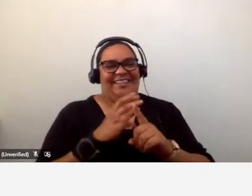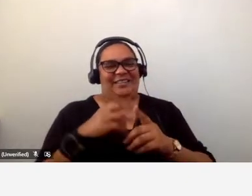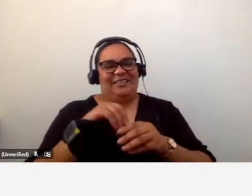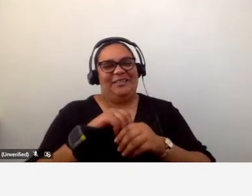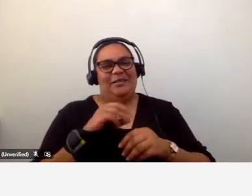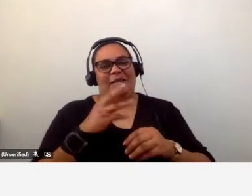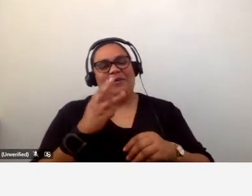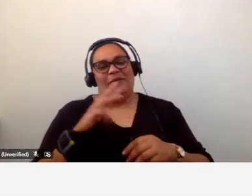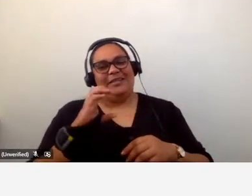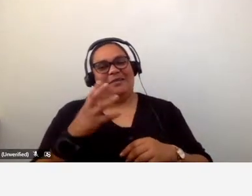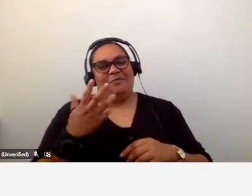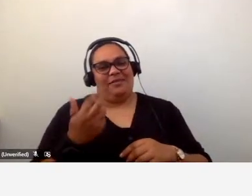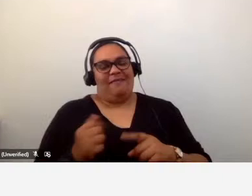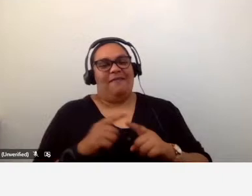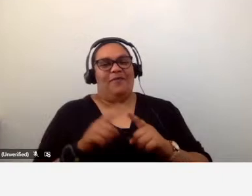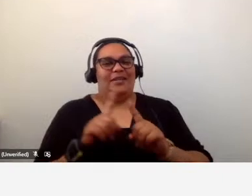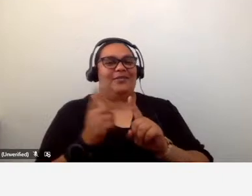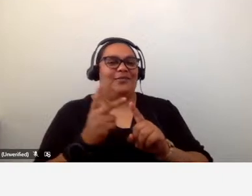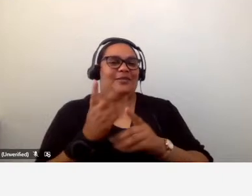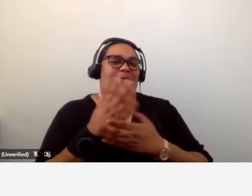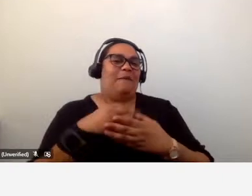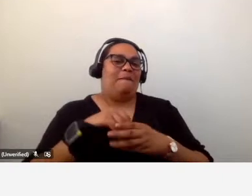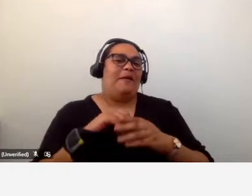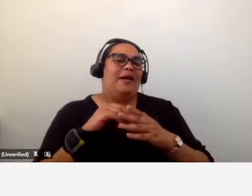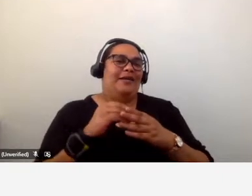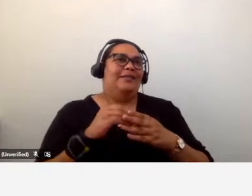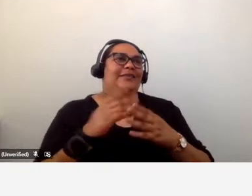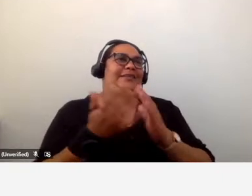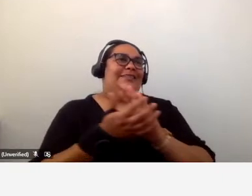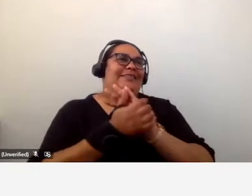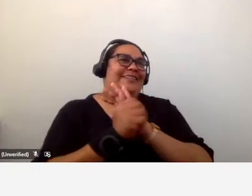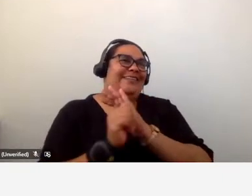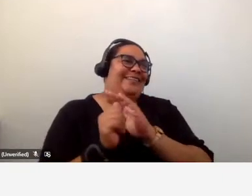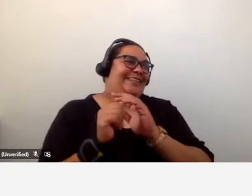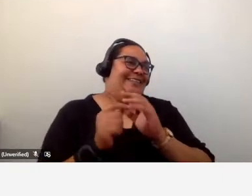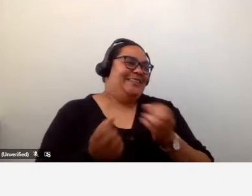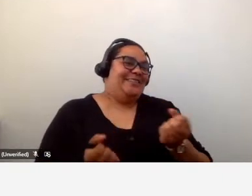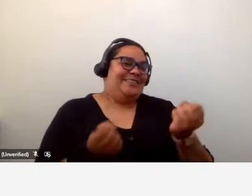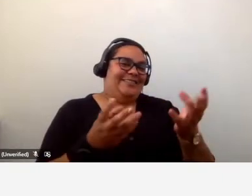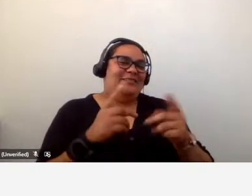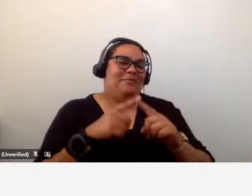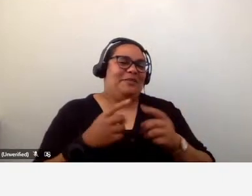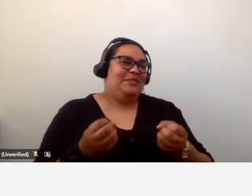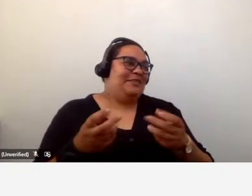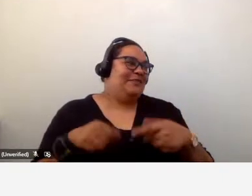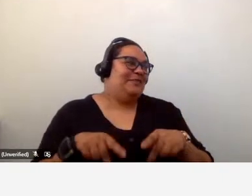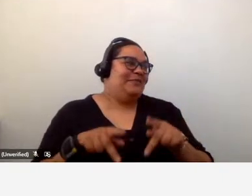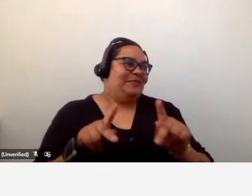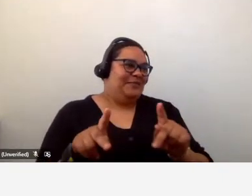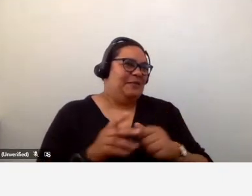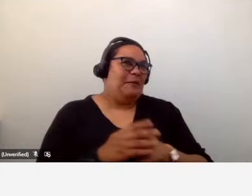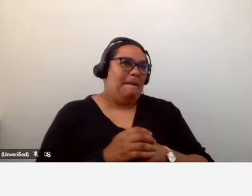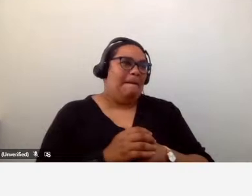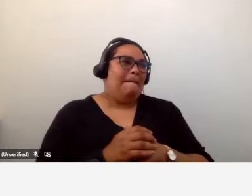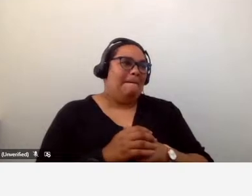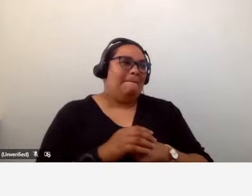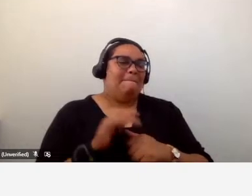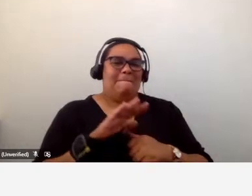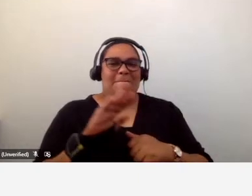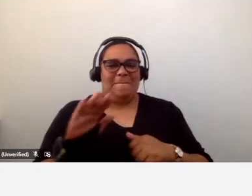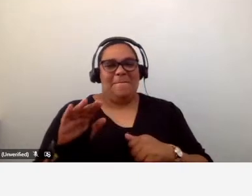Cape, and it's also part of imparting skills to them. It's an opportunity for